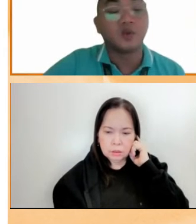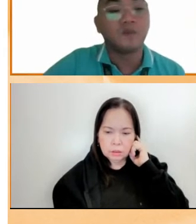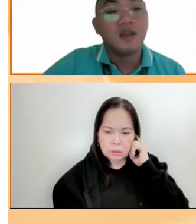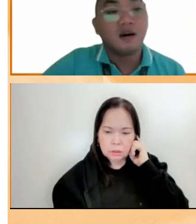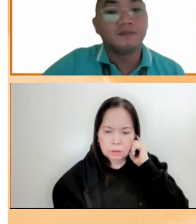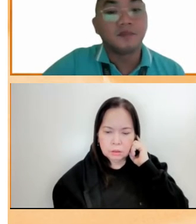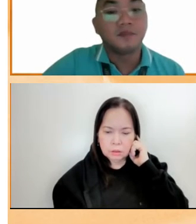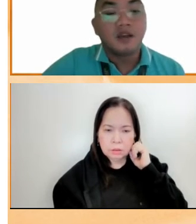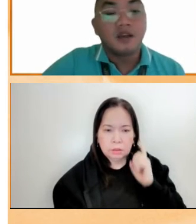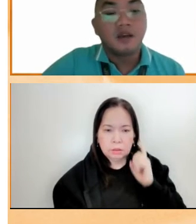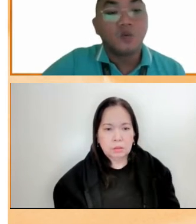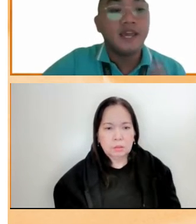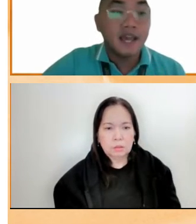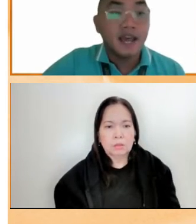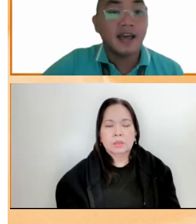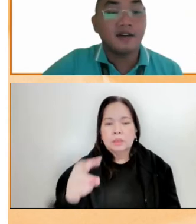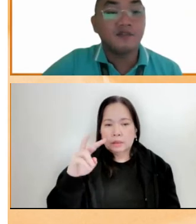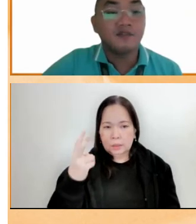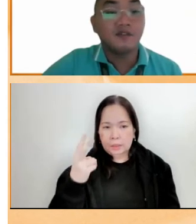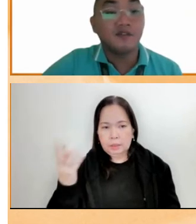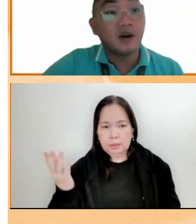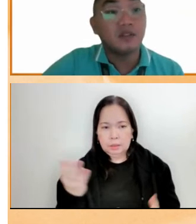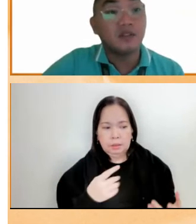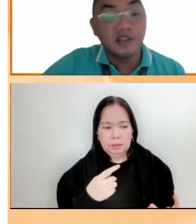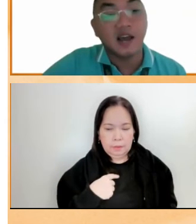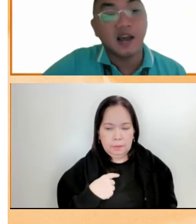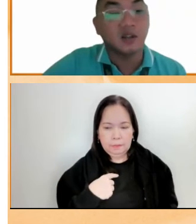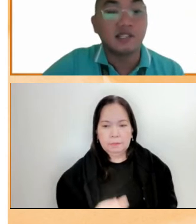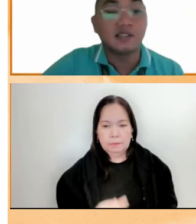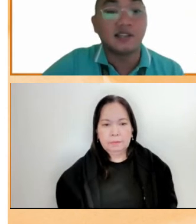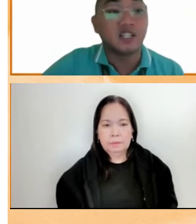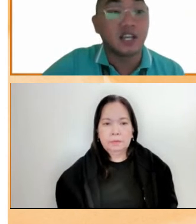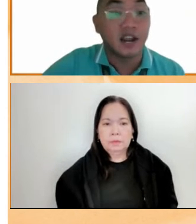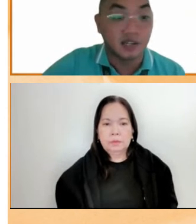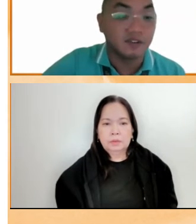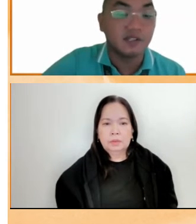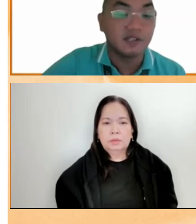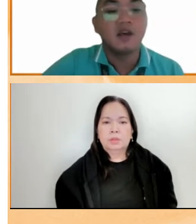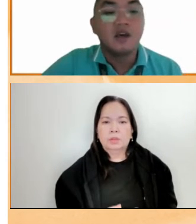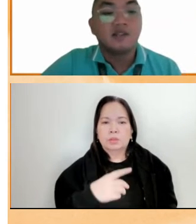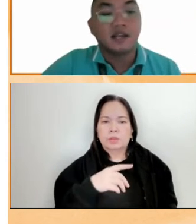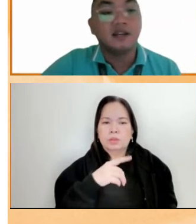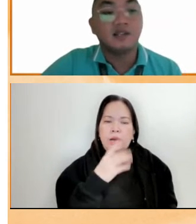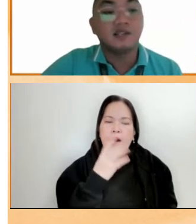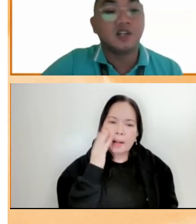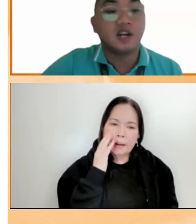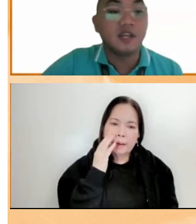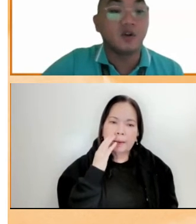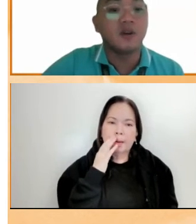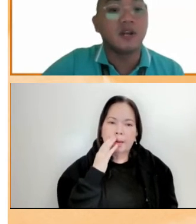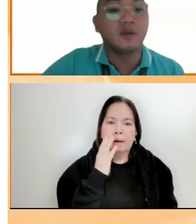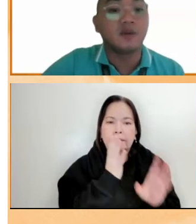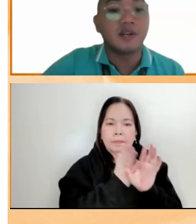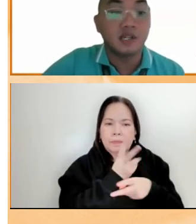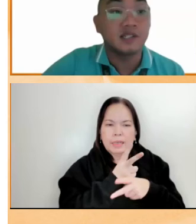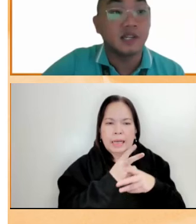For the core deliverable number two, we have the phasing out of the long stay psychiatric care service. Second is the strengthening